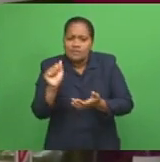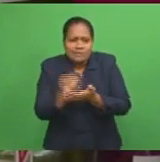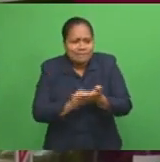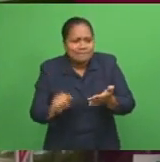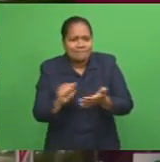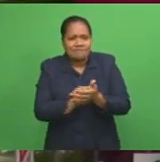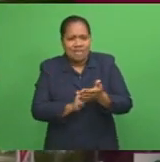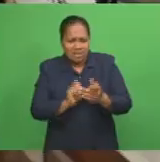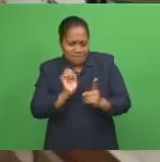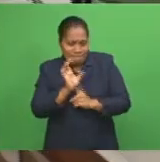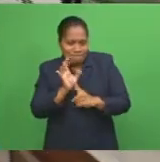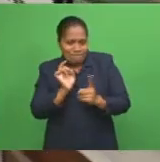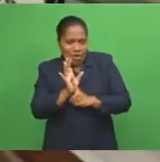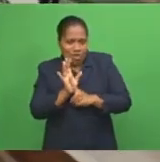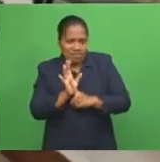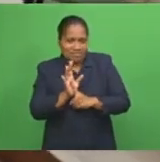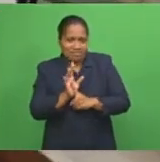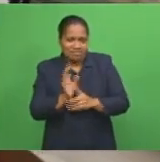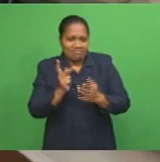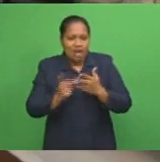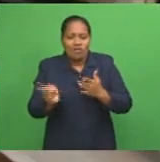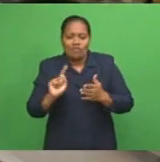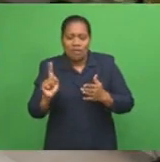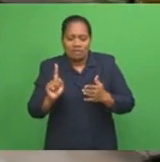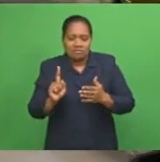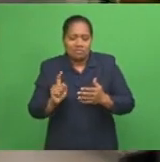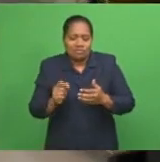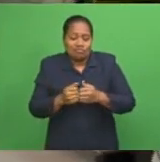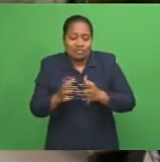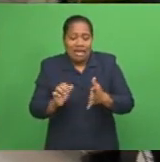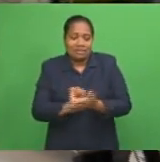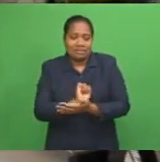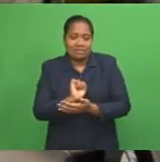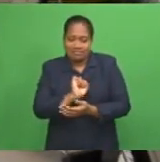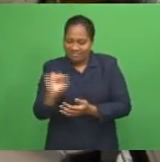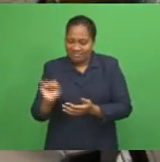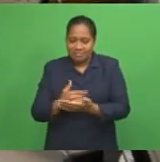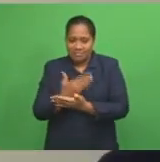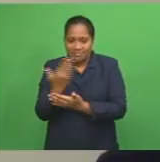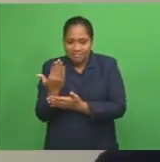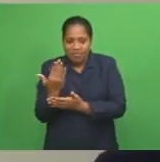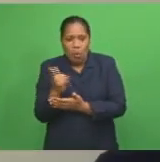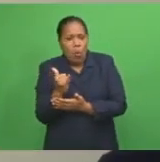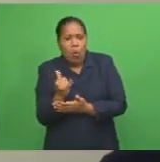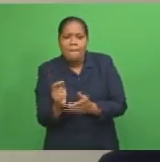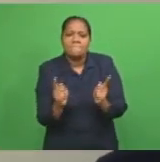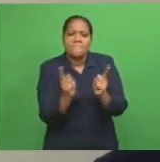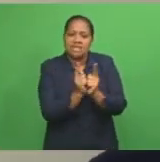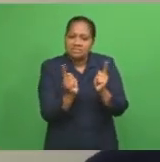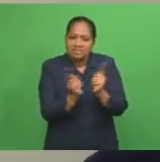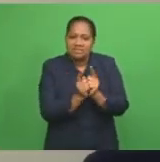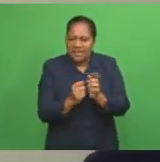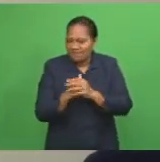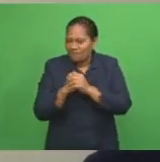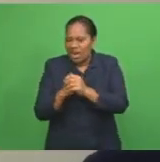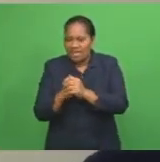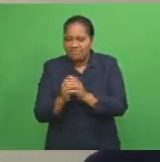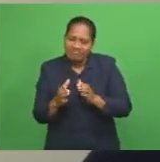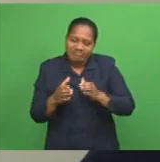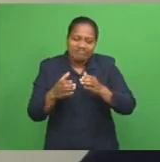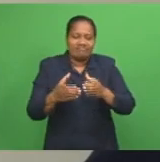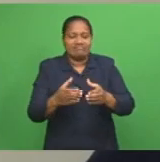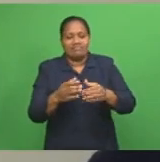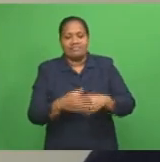an important part of starting their day or an important part of their meeting, friends or colleagues